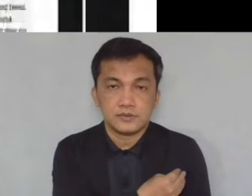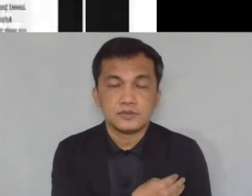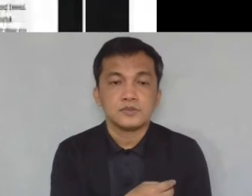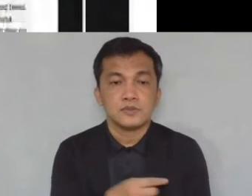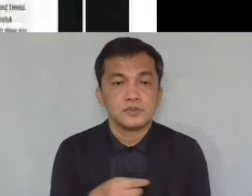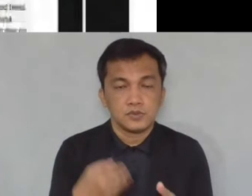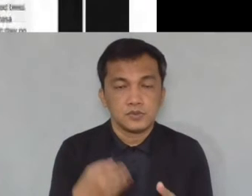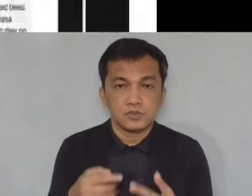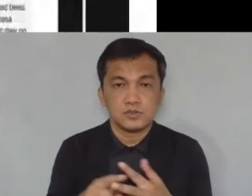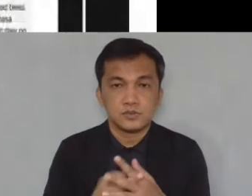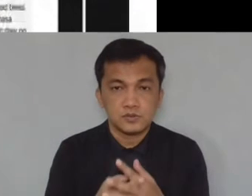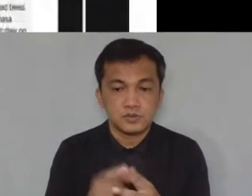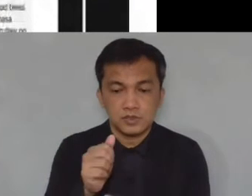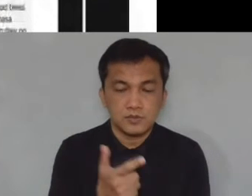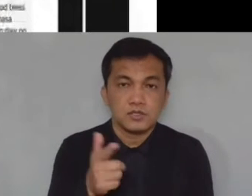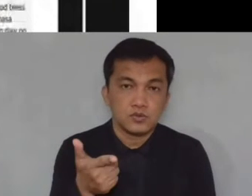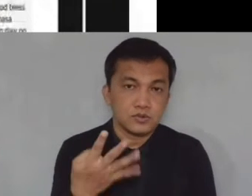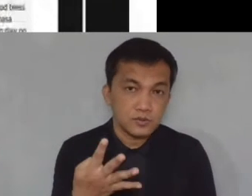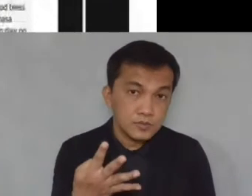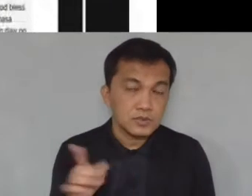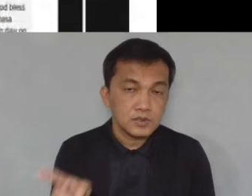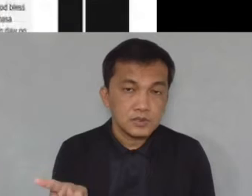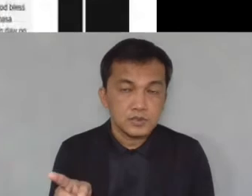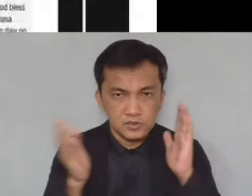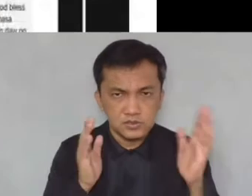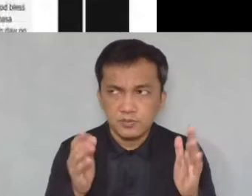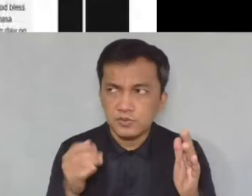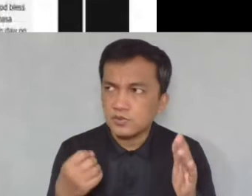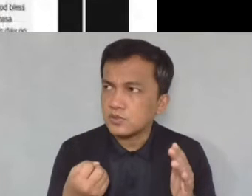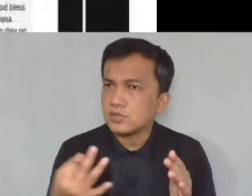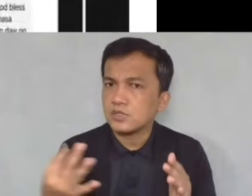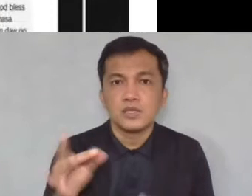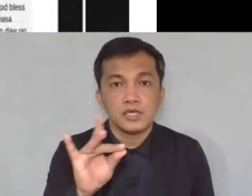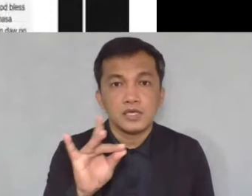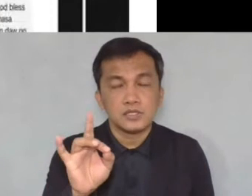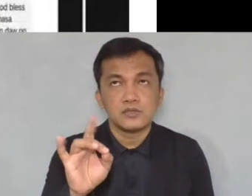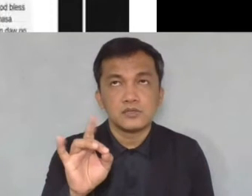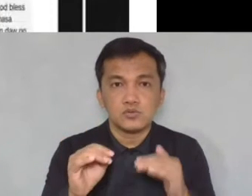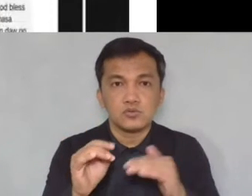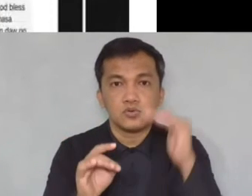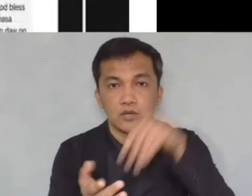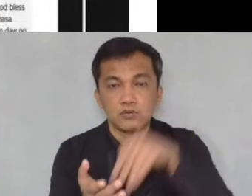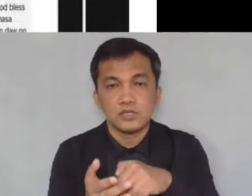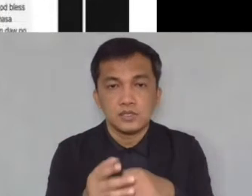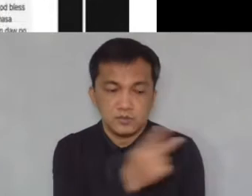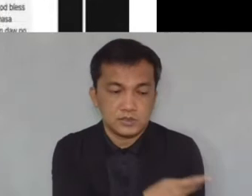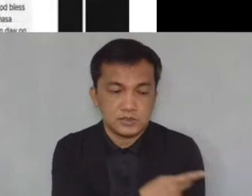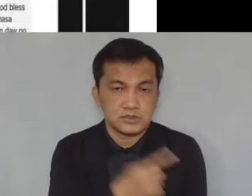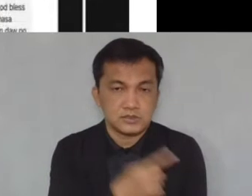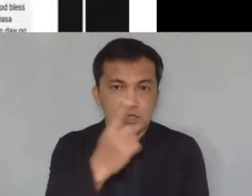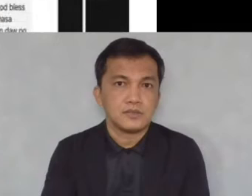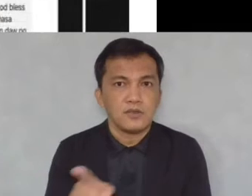Since the DocPH was launched in April 24, it has been serving 800 to 1,000 patients per day that time, kasi ito